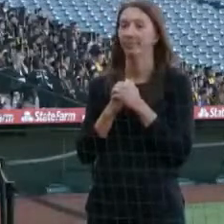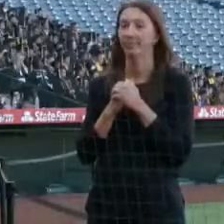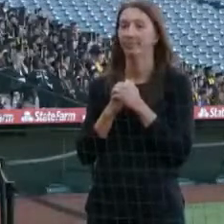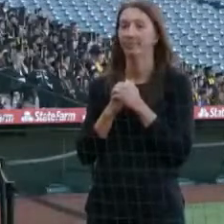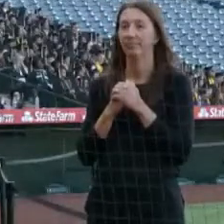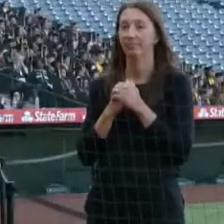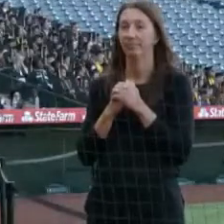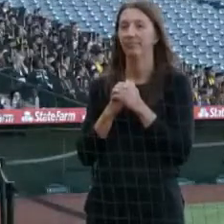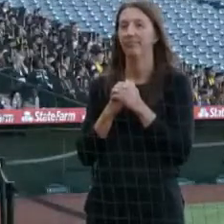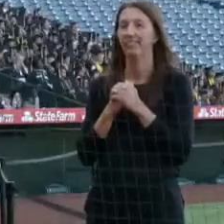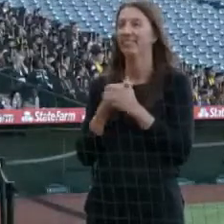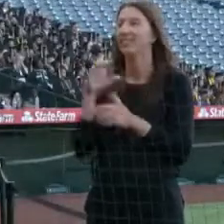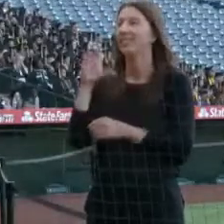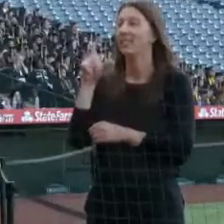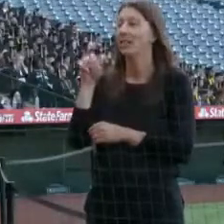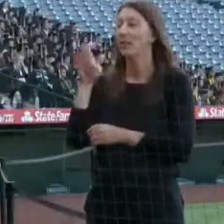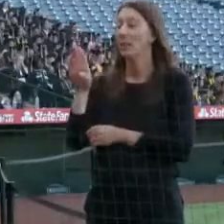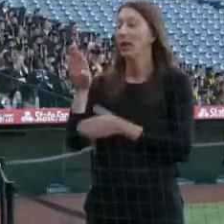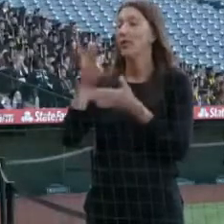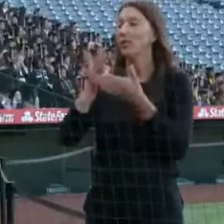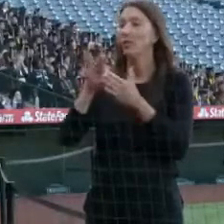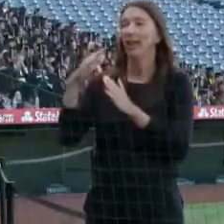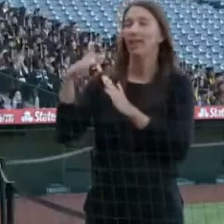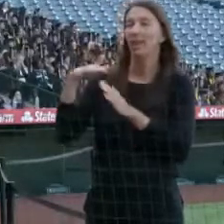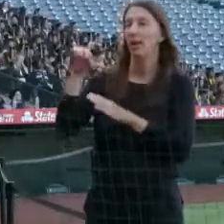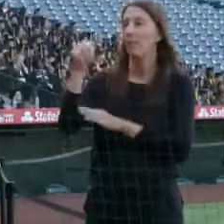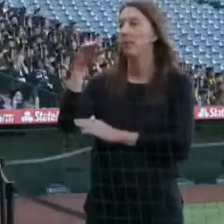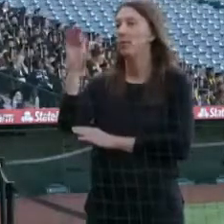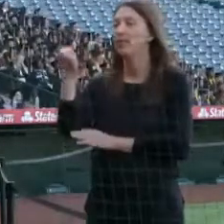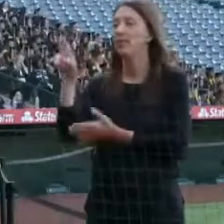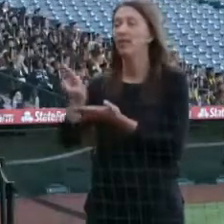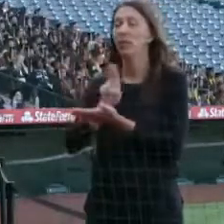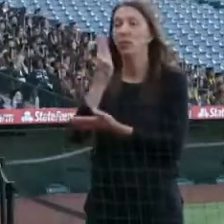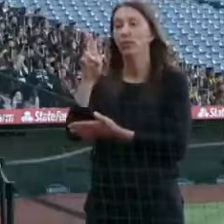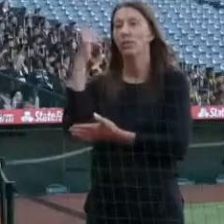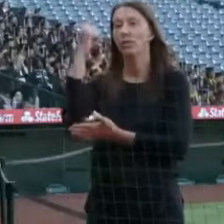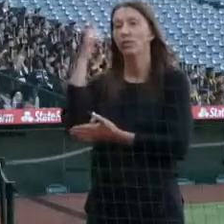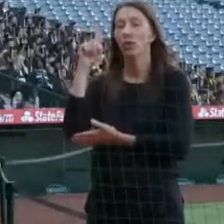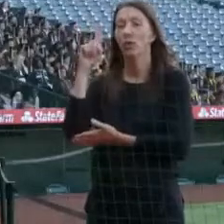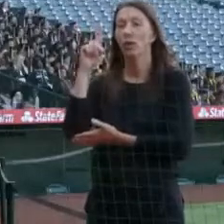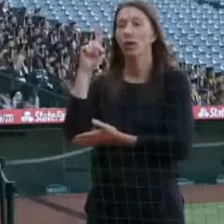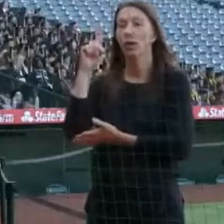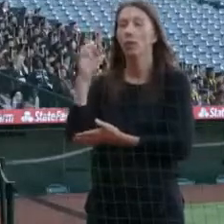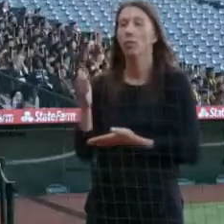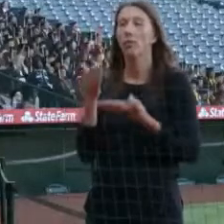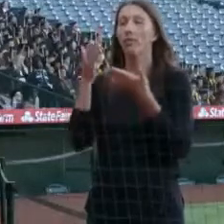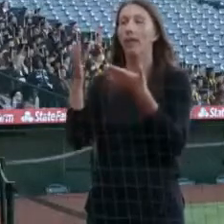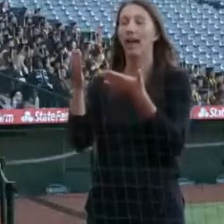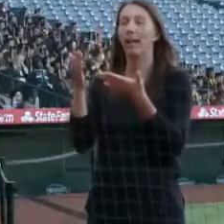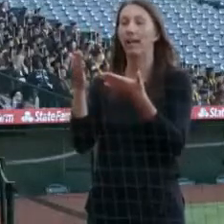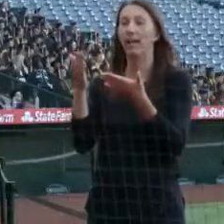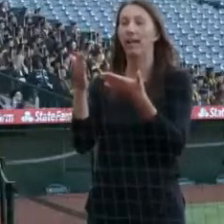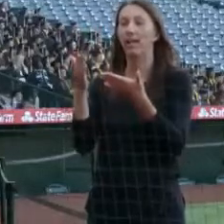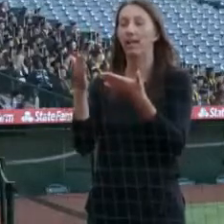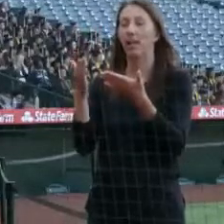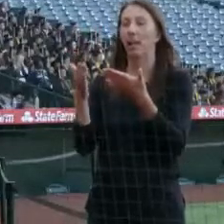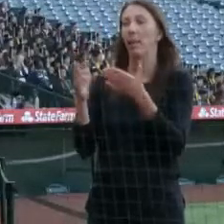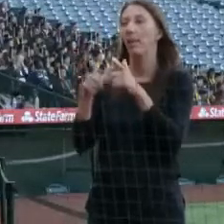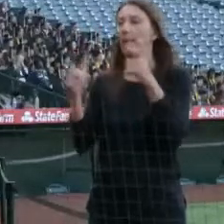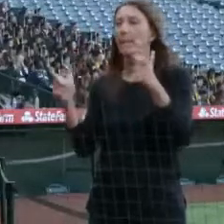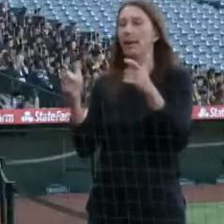Cal State Long Beach was ranked in the top 10% of universities that provided the greatest return on